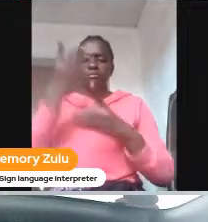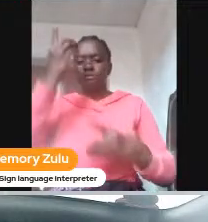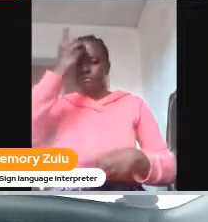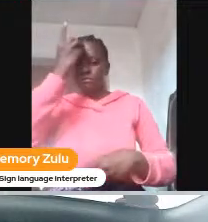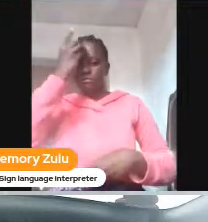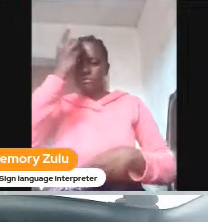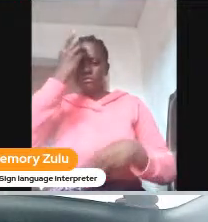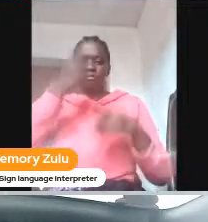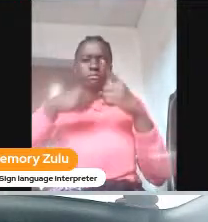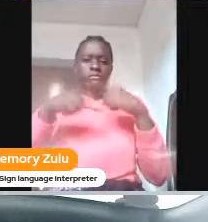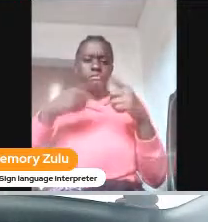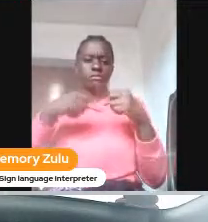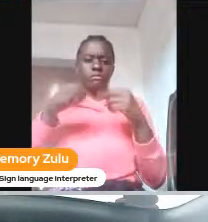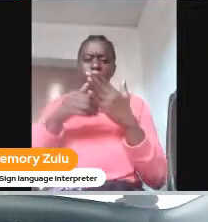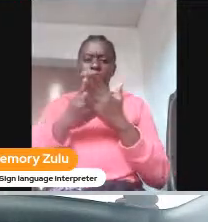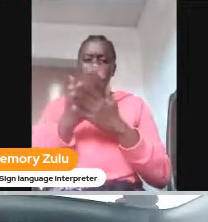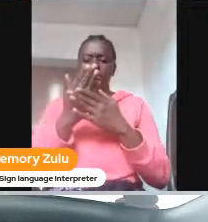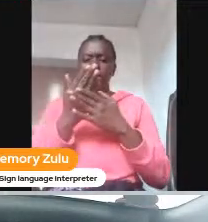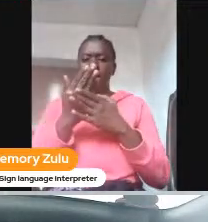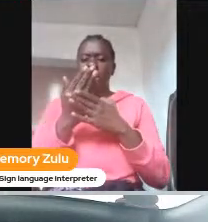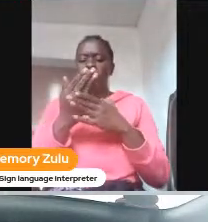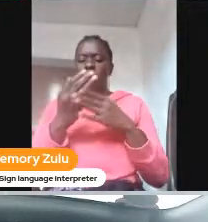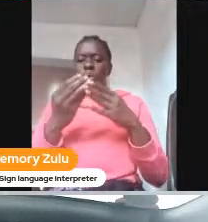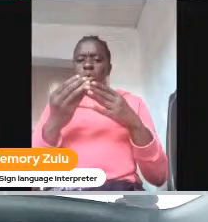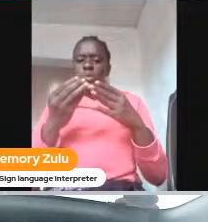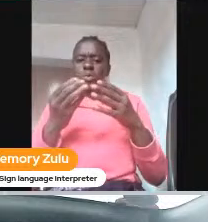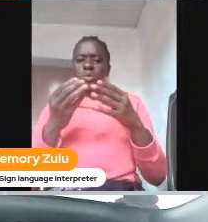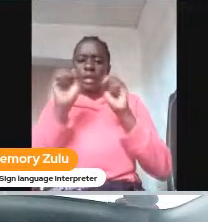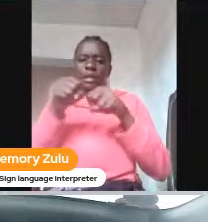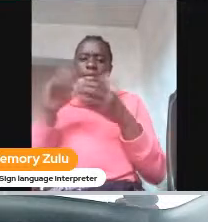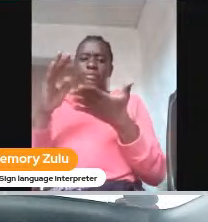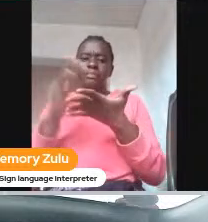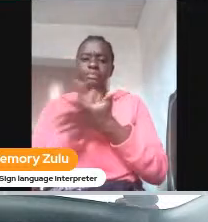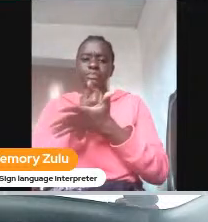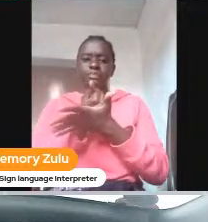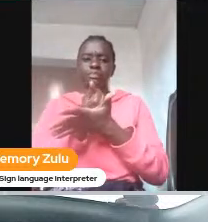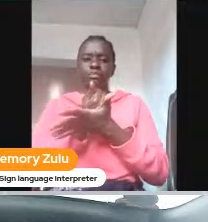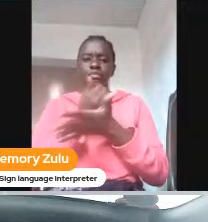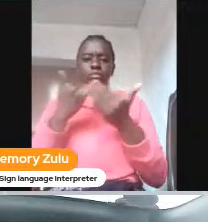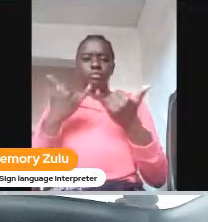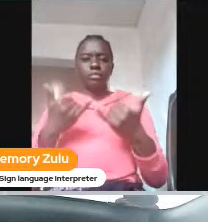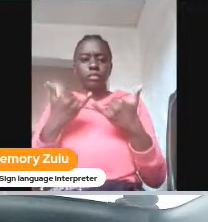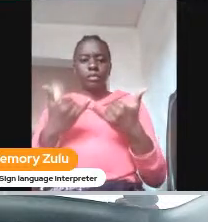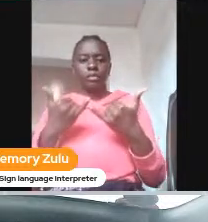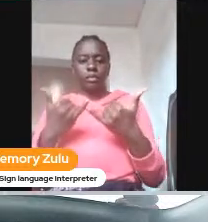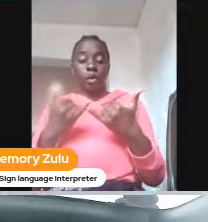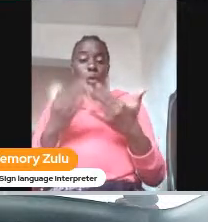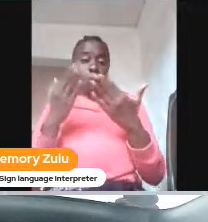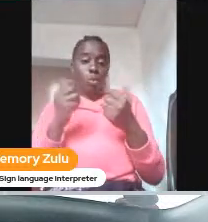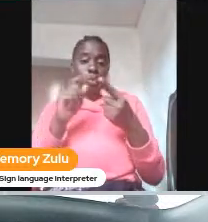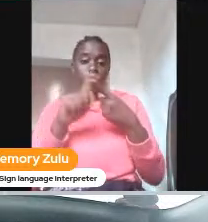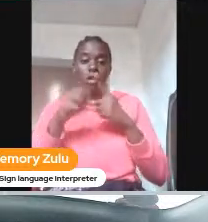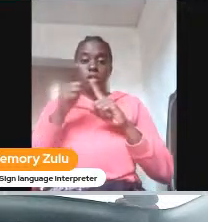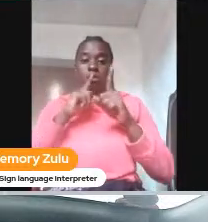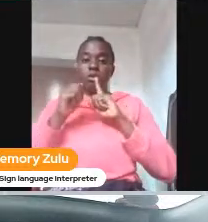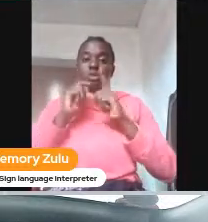else. But now we're going to take time to talk about the preventative measures that individuals can take to reduce the